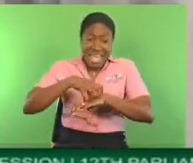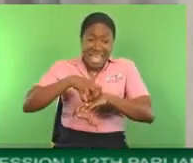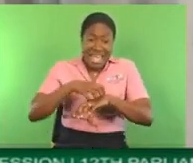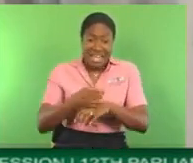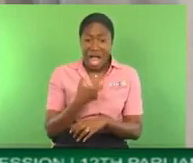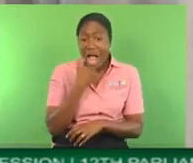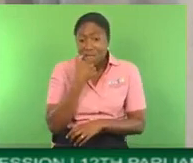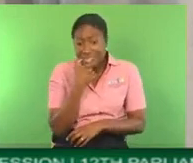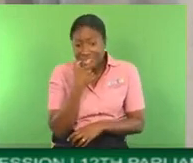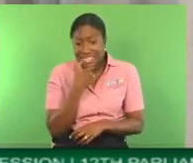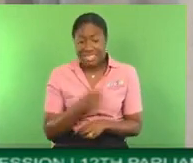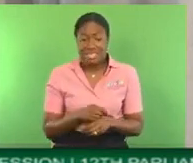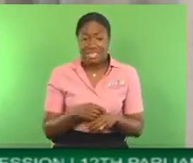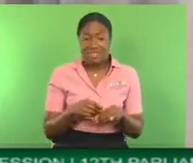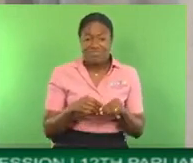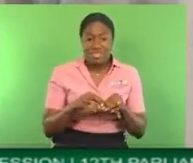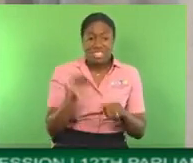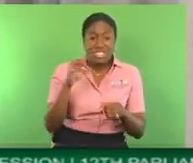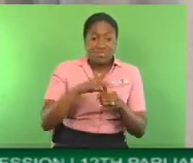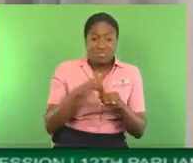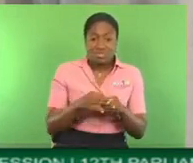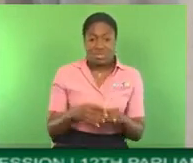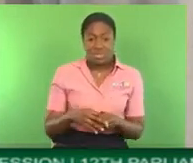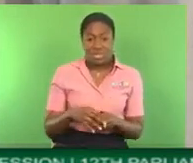potato chips, packed soups,